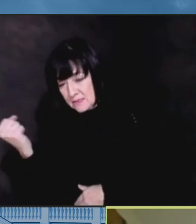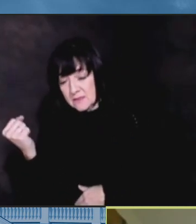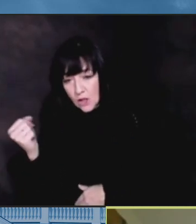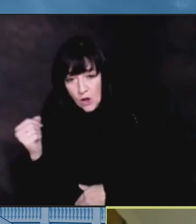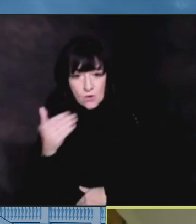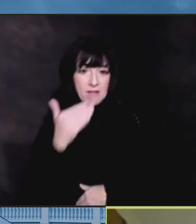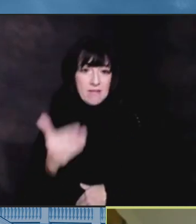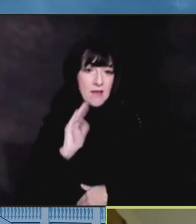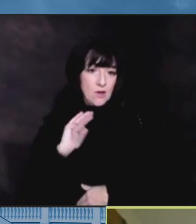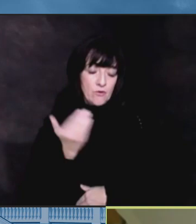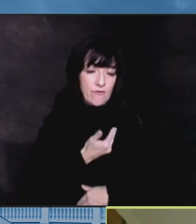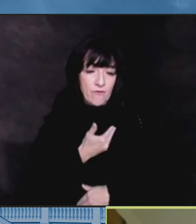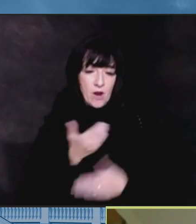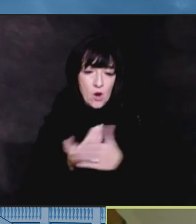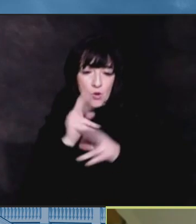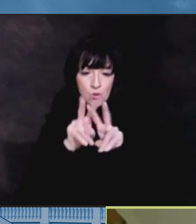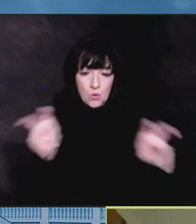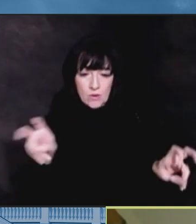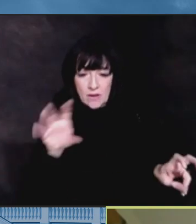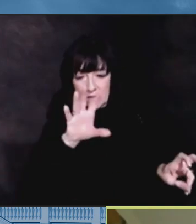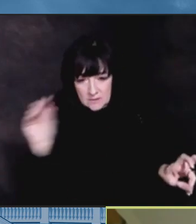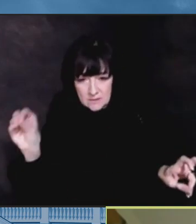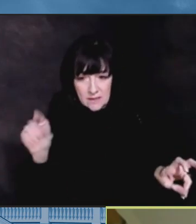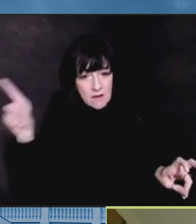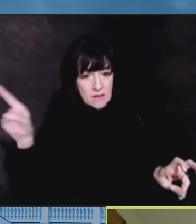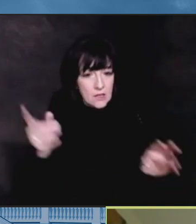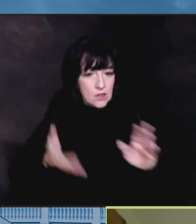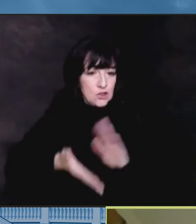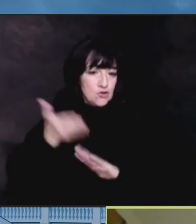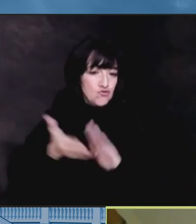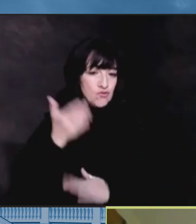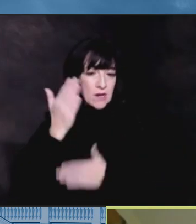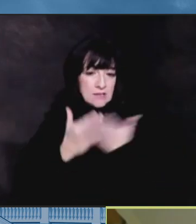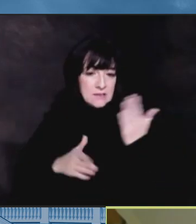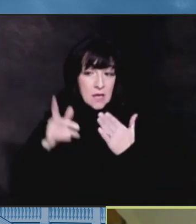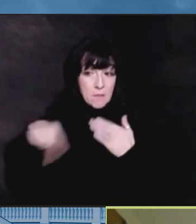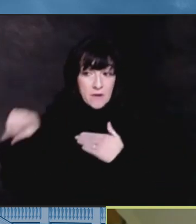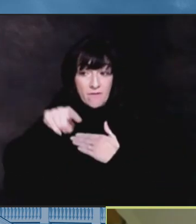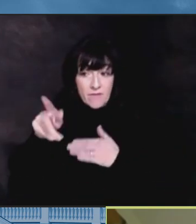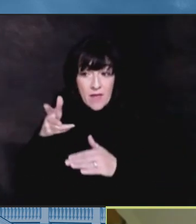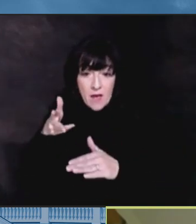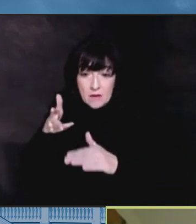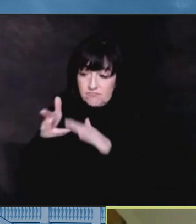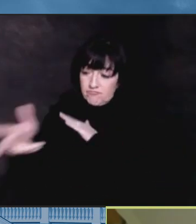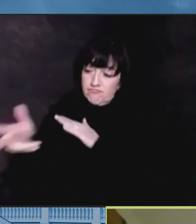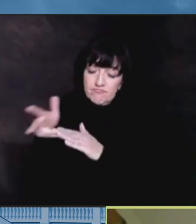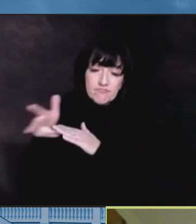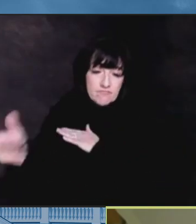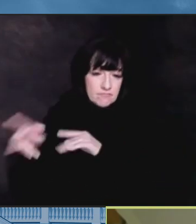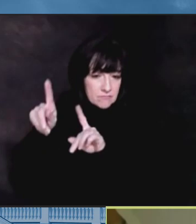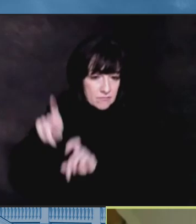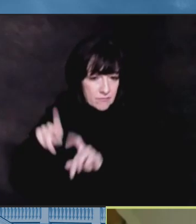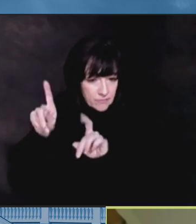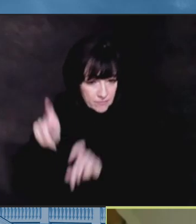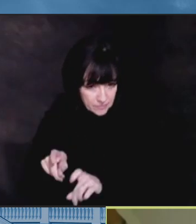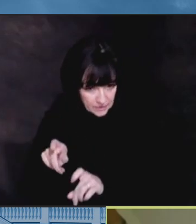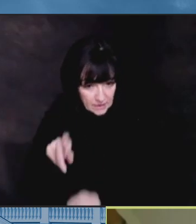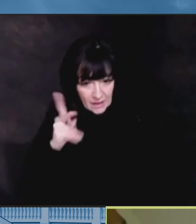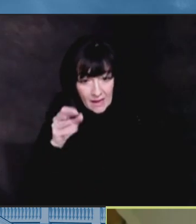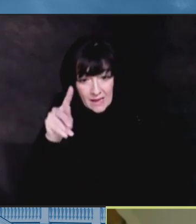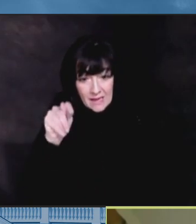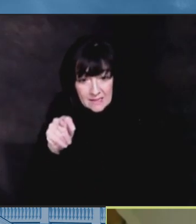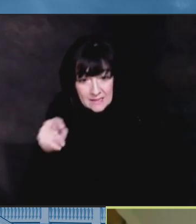who's facilitating some of the drive-thrus as well here several days a week. As we go down the state, in Kent County, we have 5 this week,